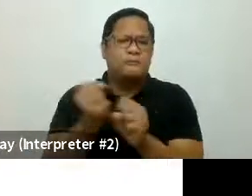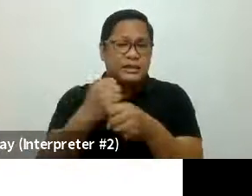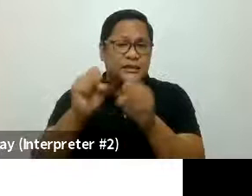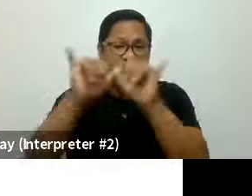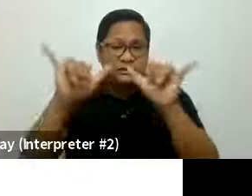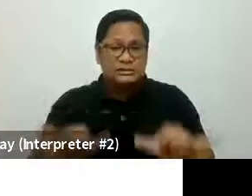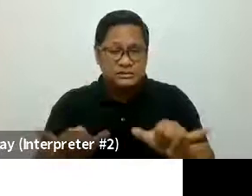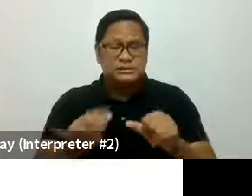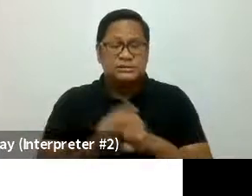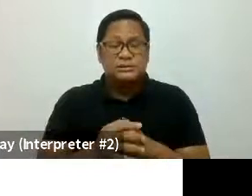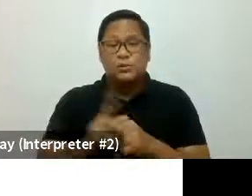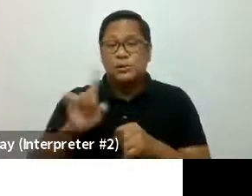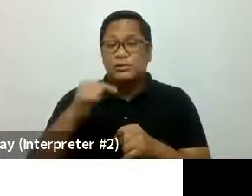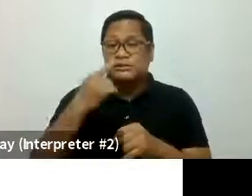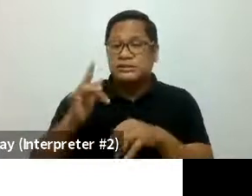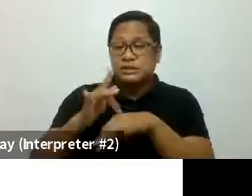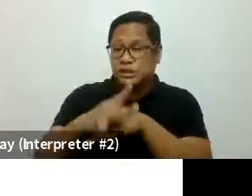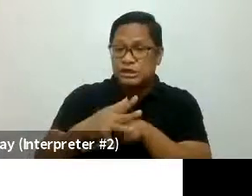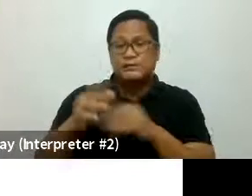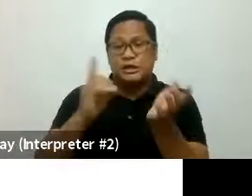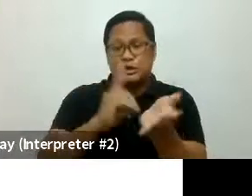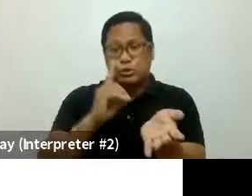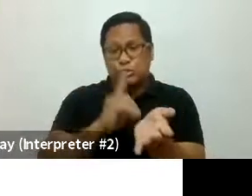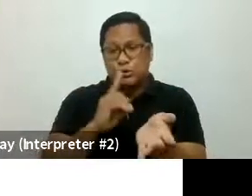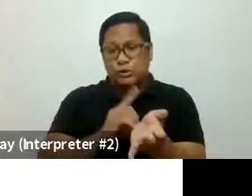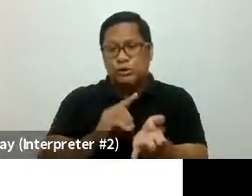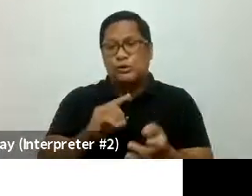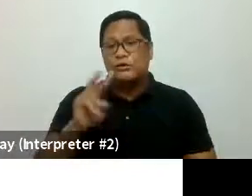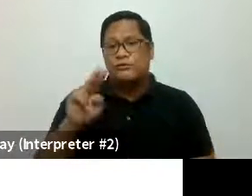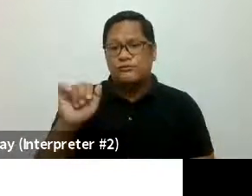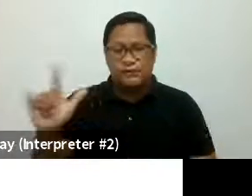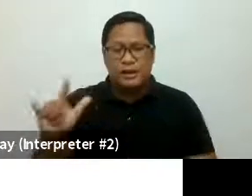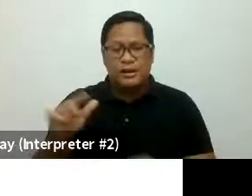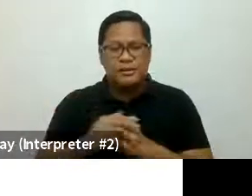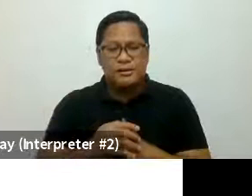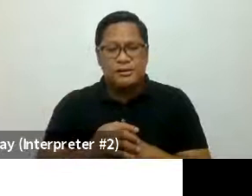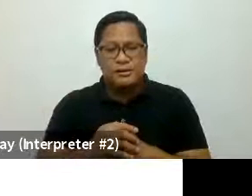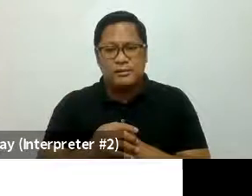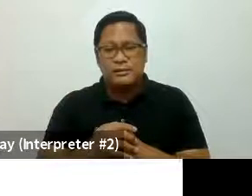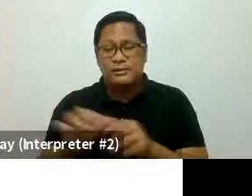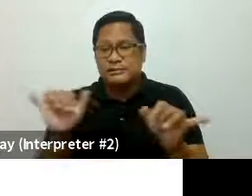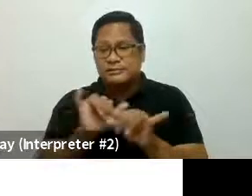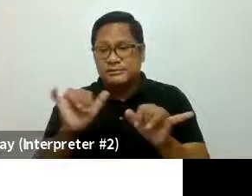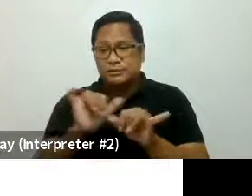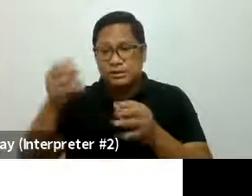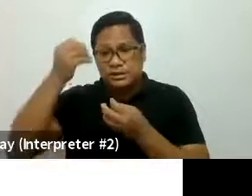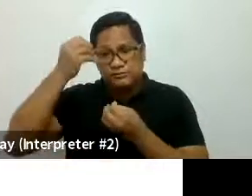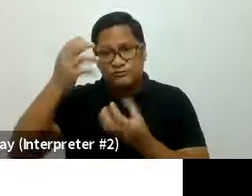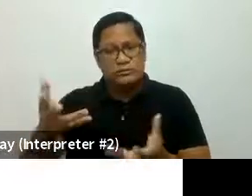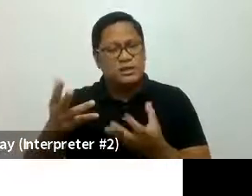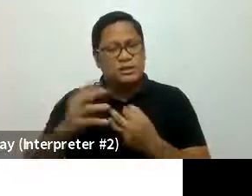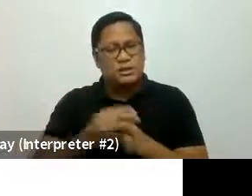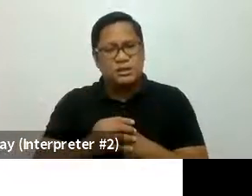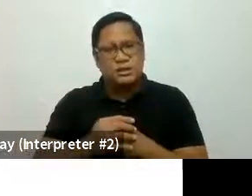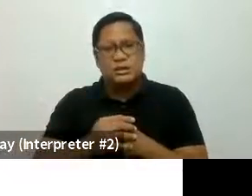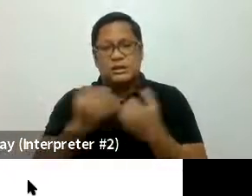being earlier said by Dr. Val Ulep, uh, we are also uh, putting